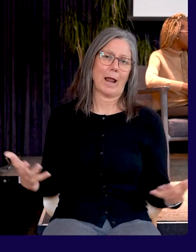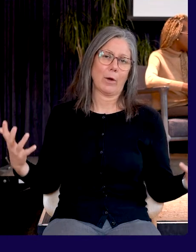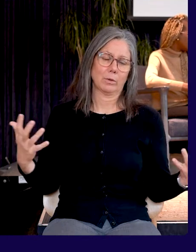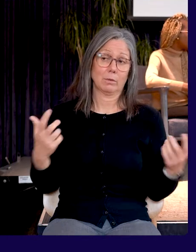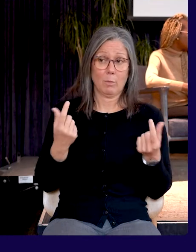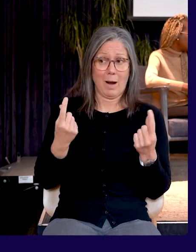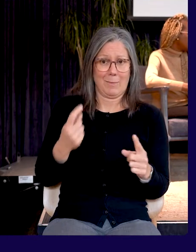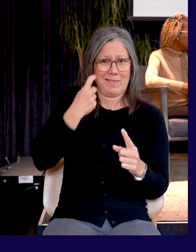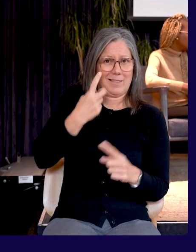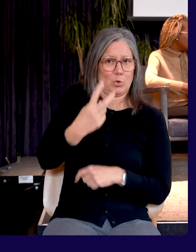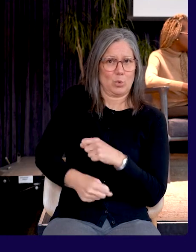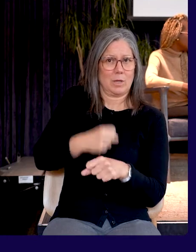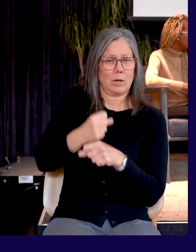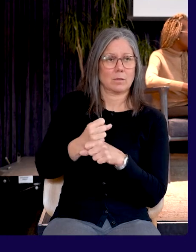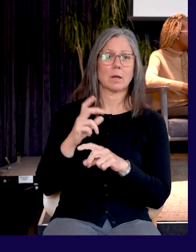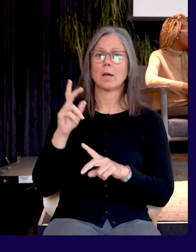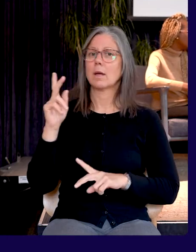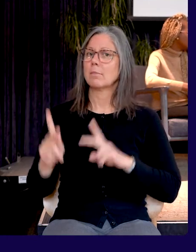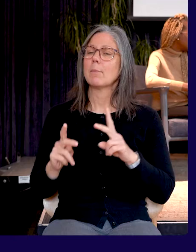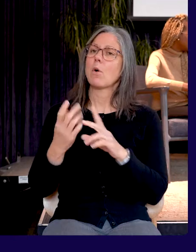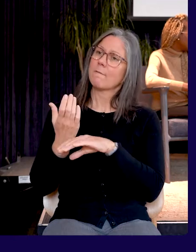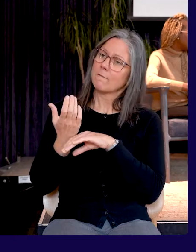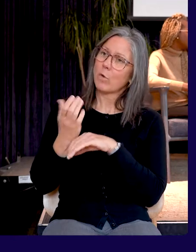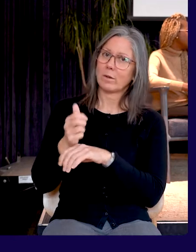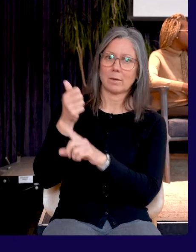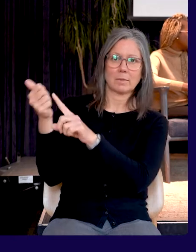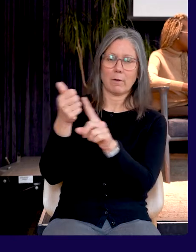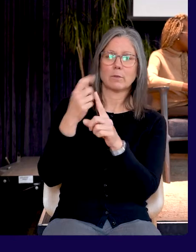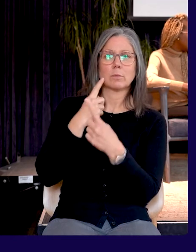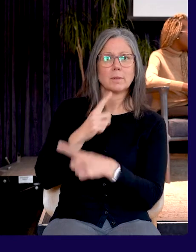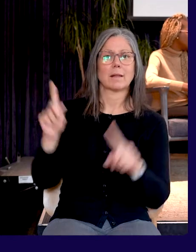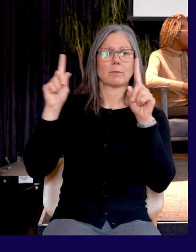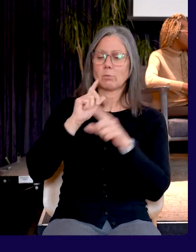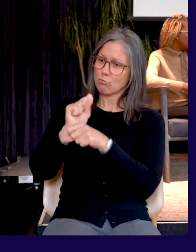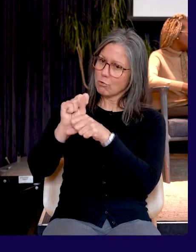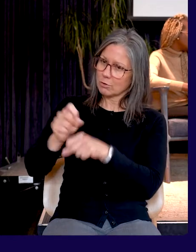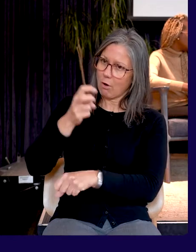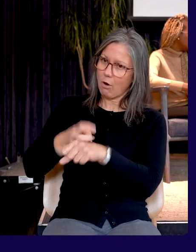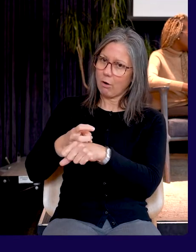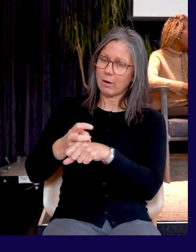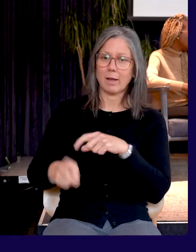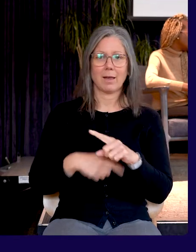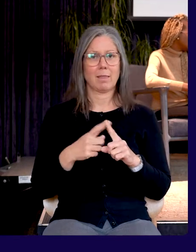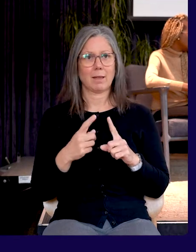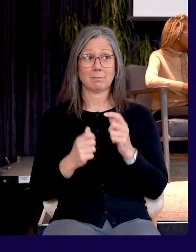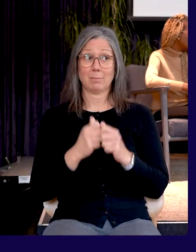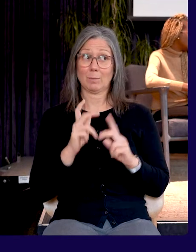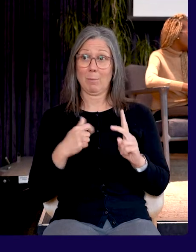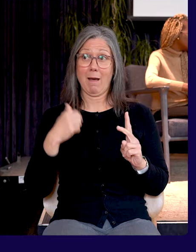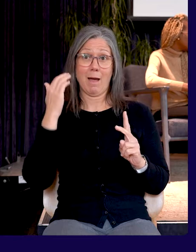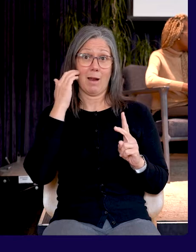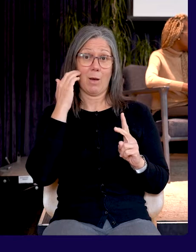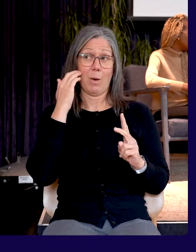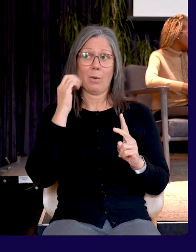over the past 2 years? People made it work because they had to make it work. They worked really hard. And then like most people that I know,